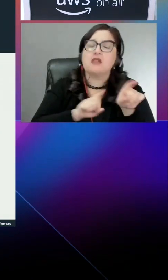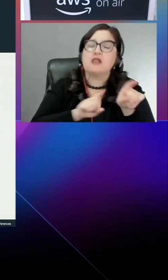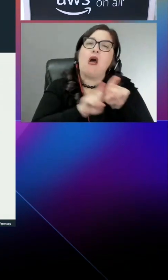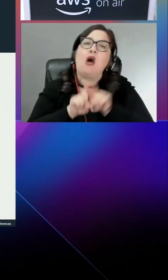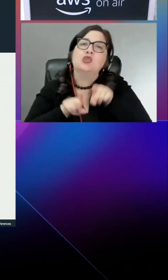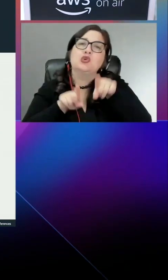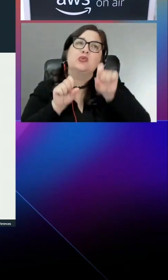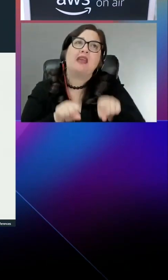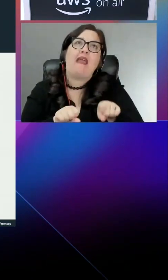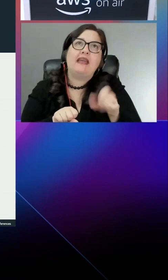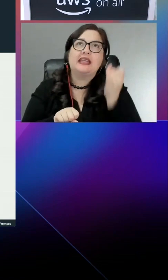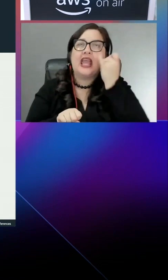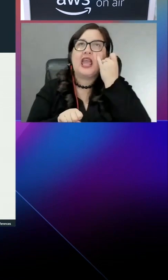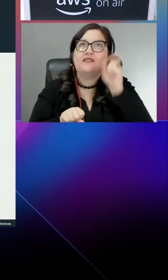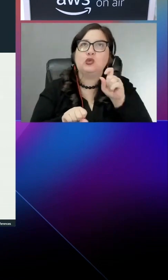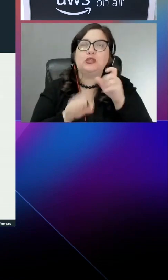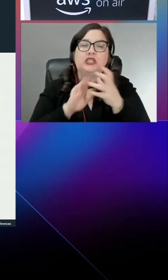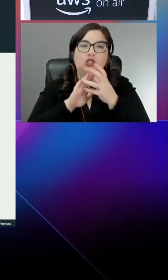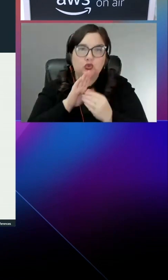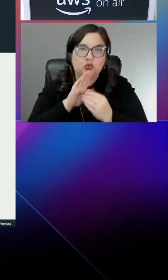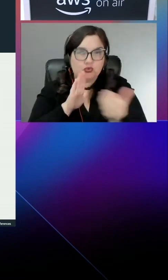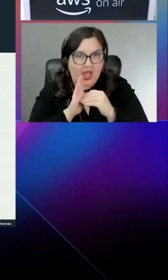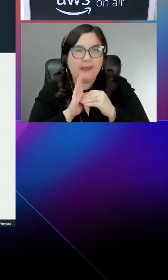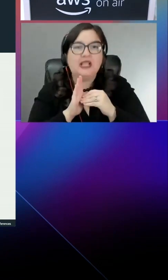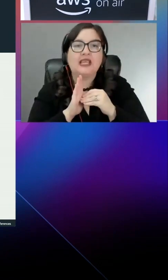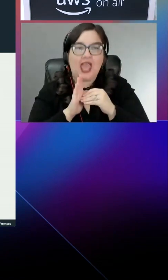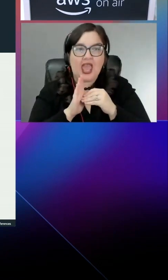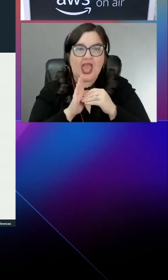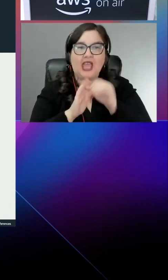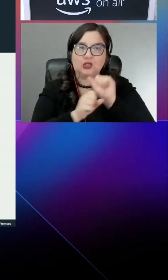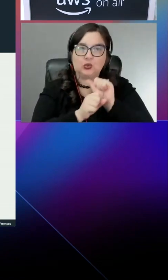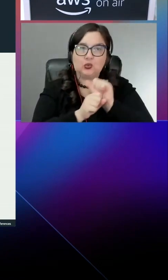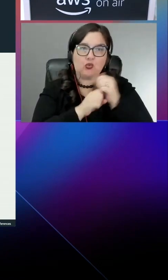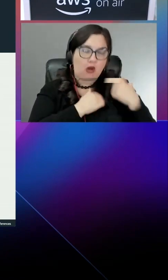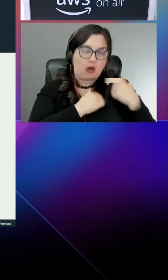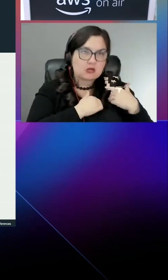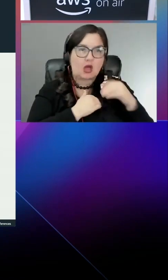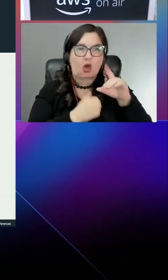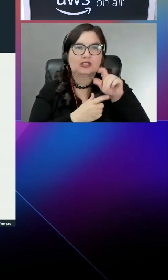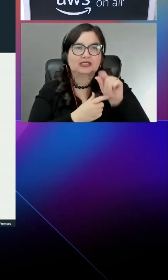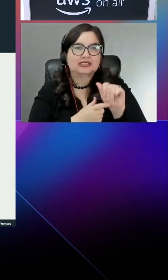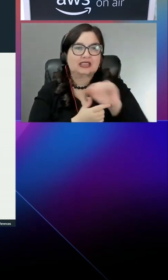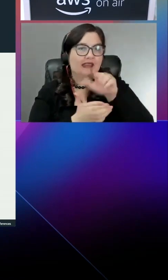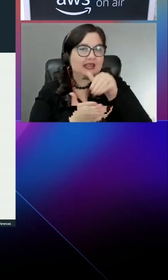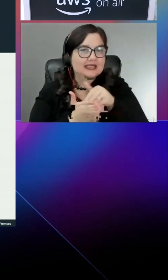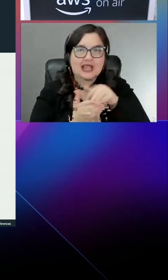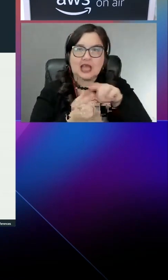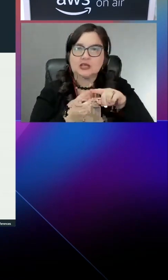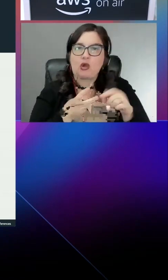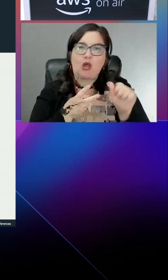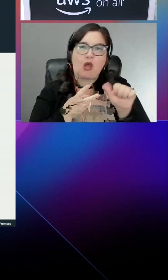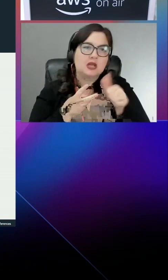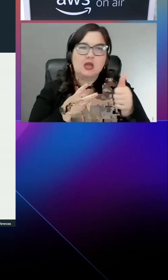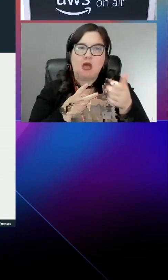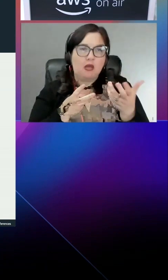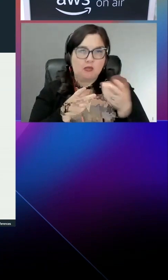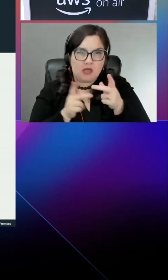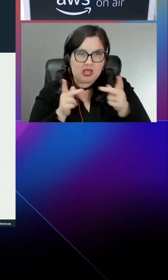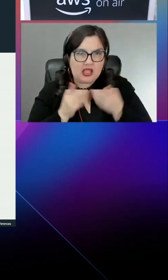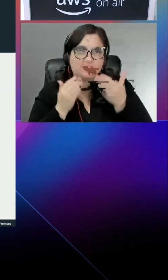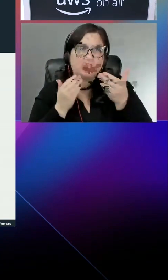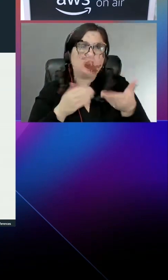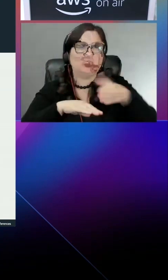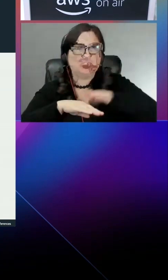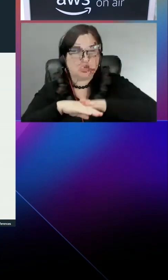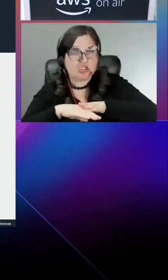need to replicate a workload that you have a data center somewhere on your other data center someplace else, you just enable SiteLink, replicate, and then